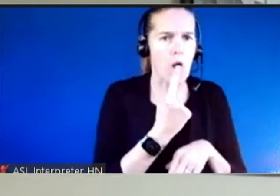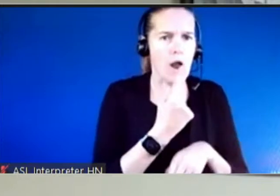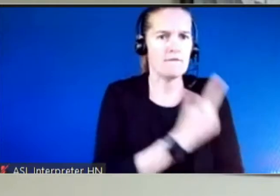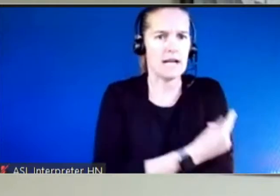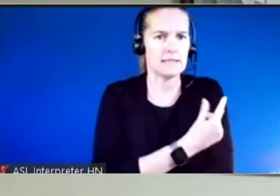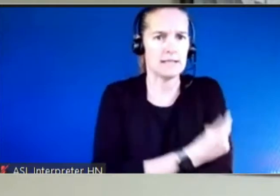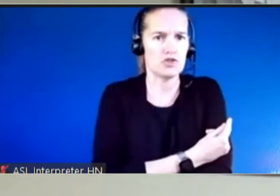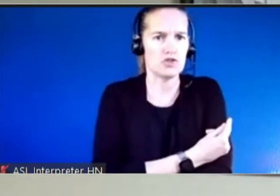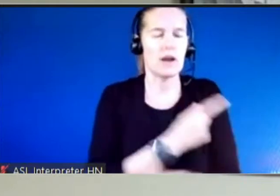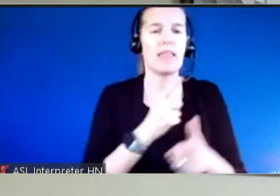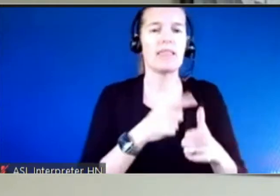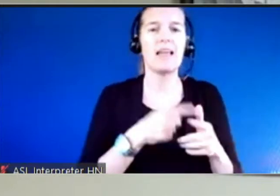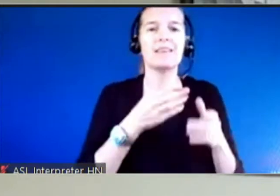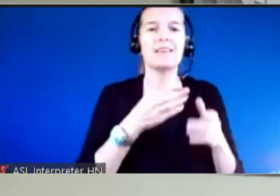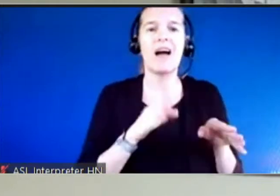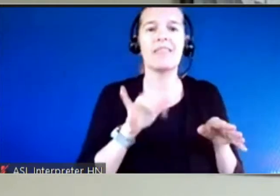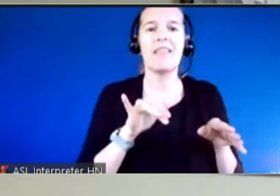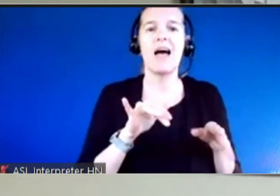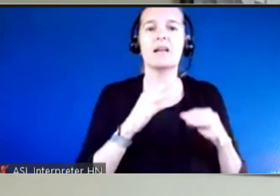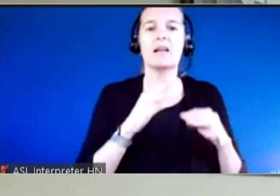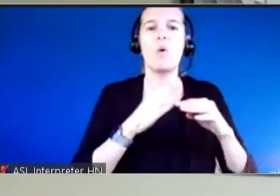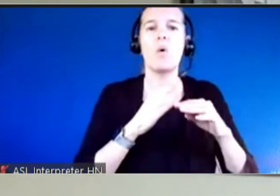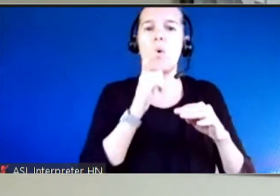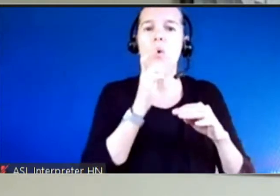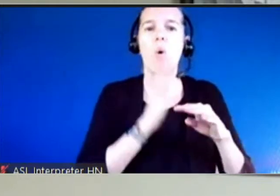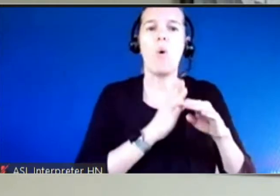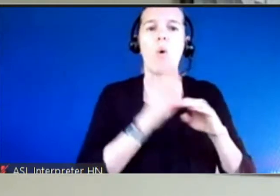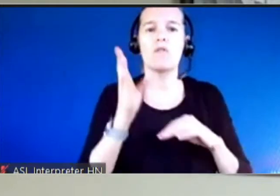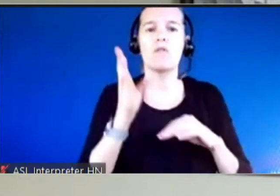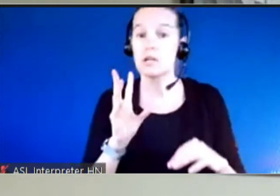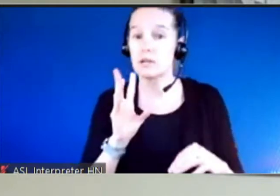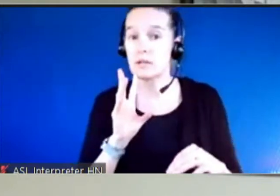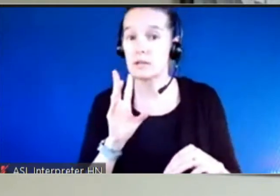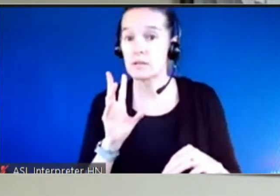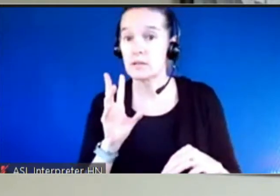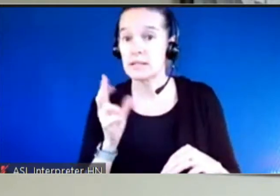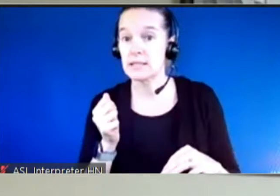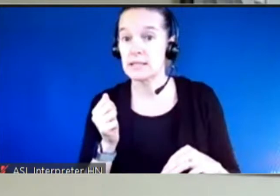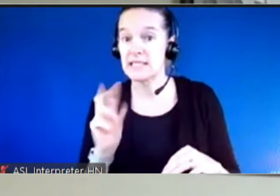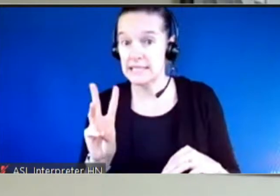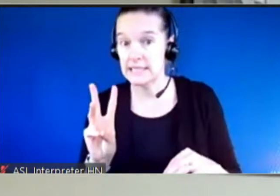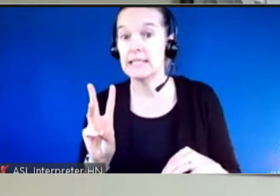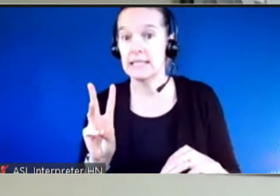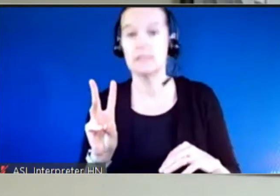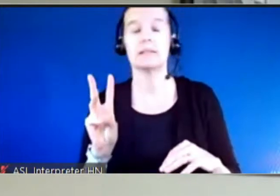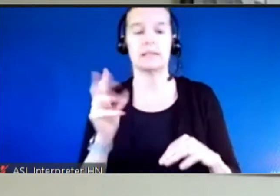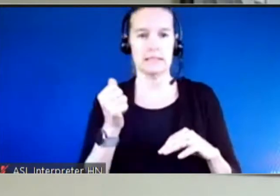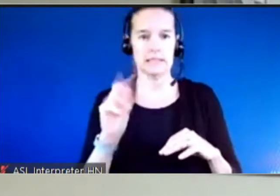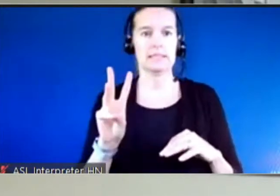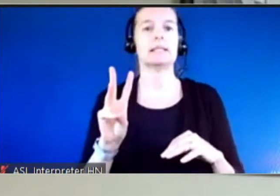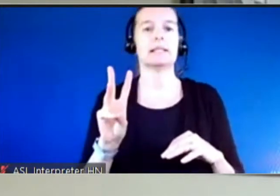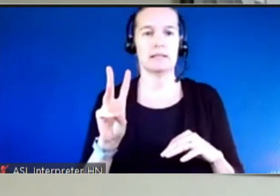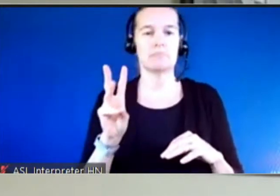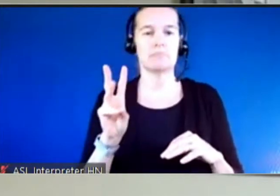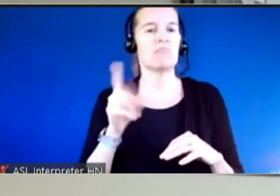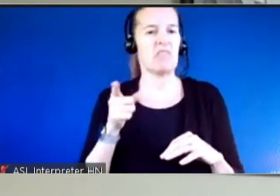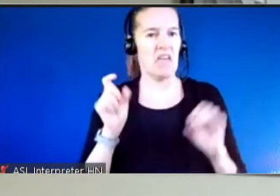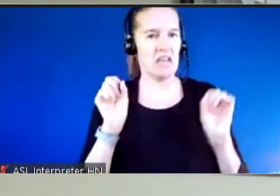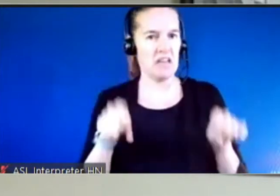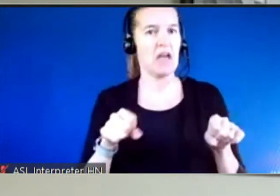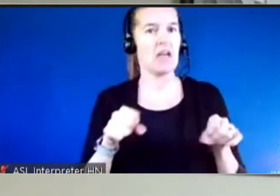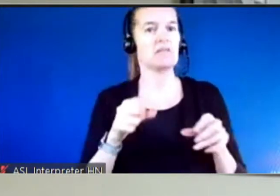number of people who are over 16 years old and therefore eligible for either of the 2 vaccines that we have